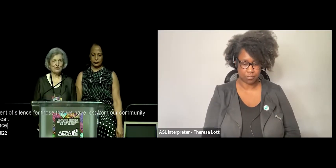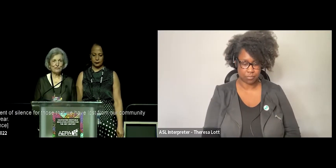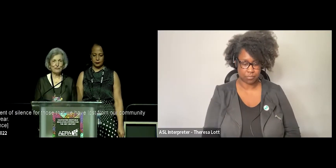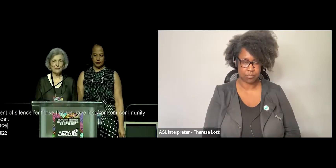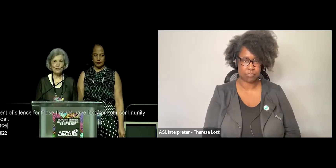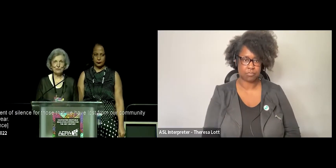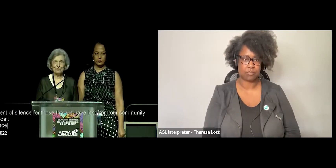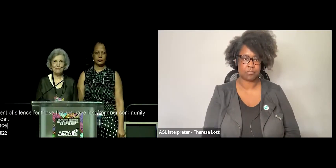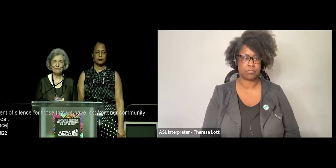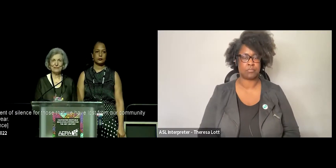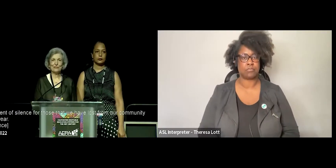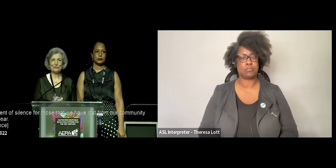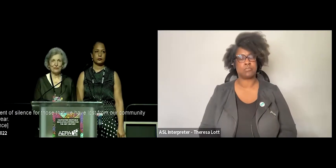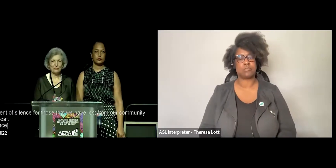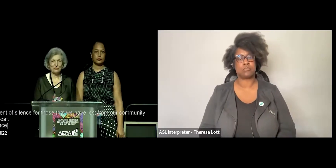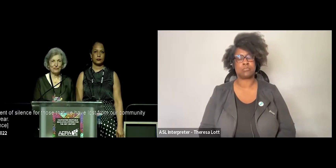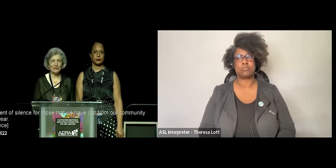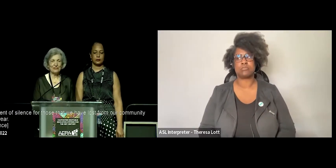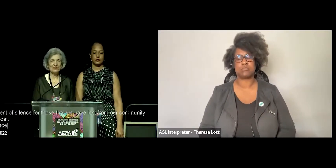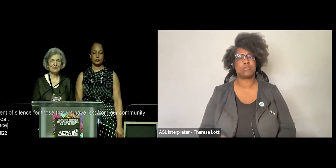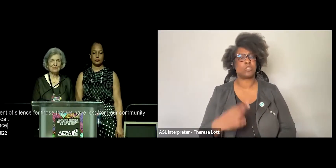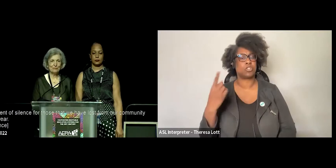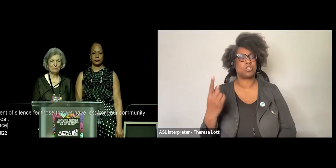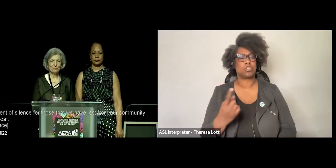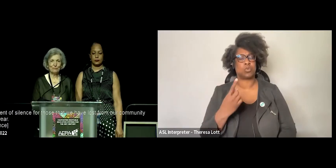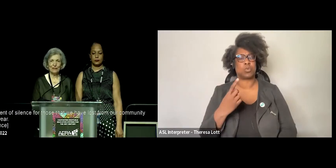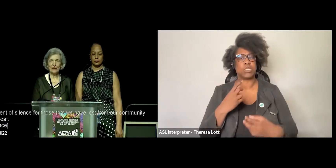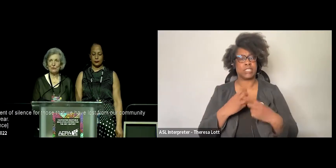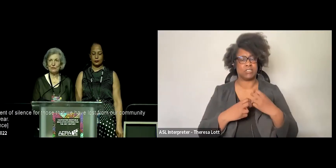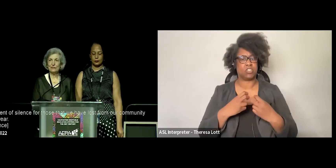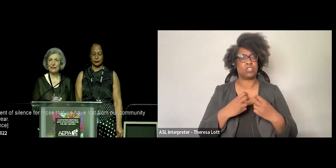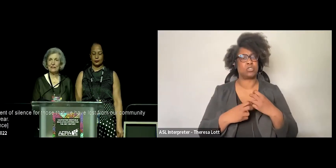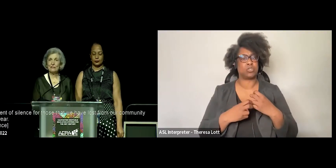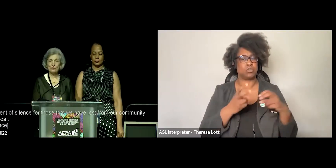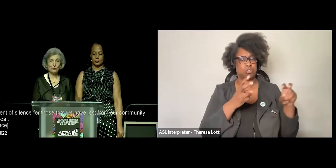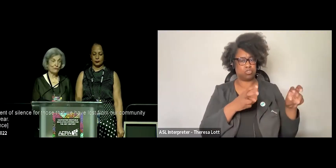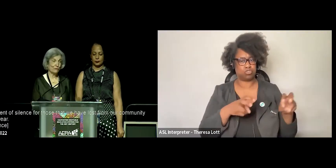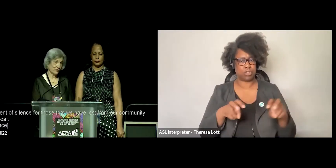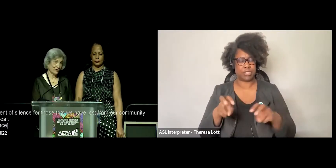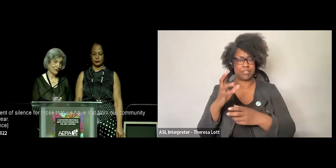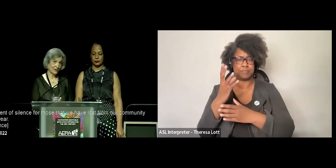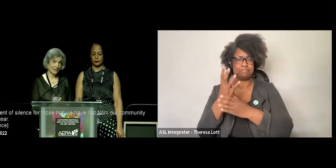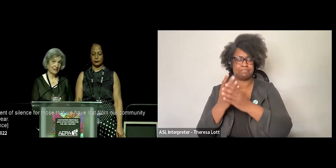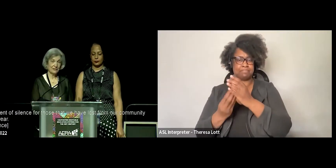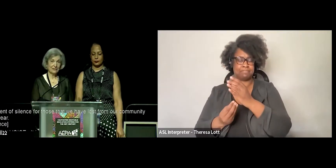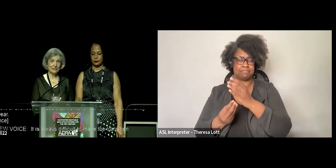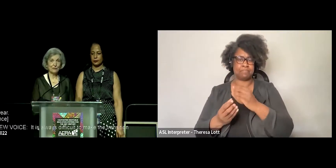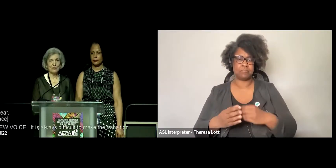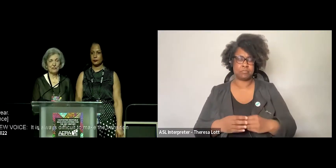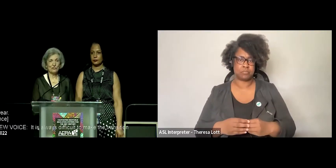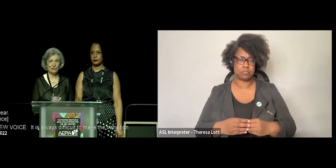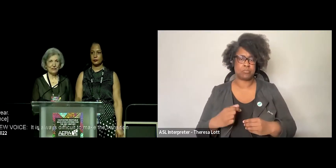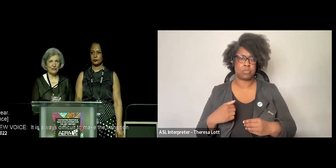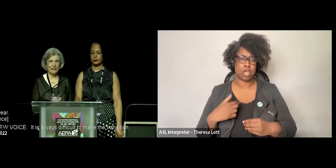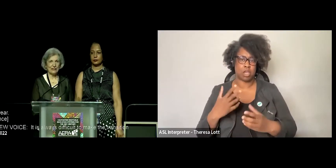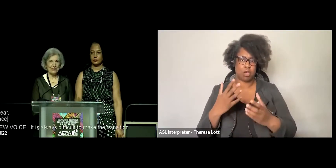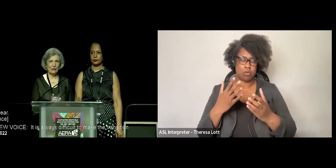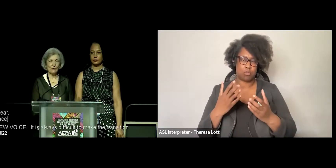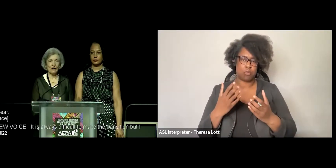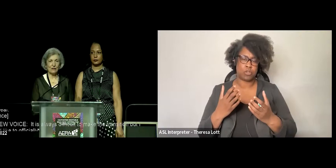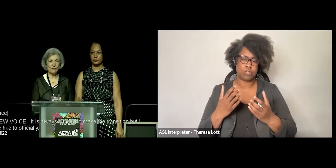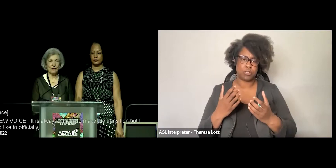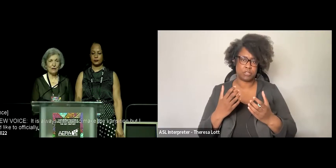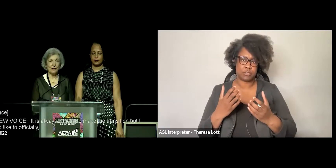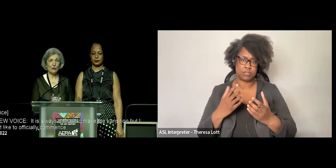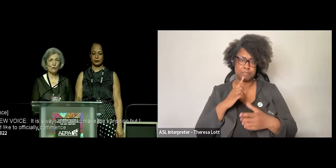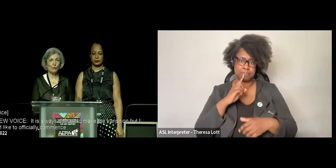It's always difficult to make the transition, but I would like to officially commence